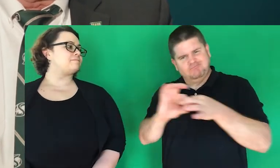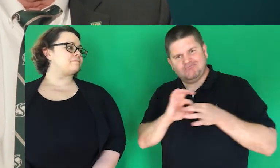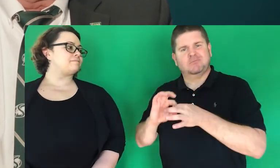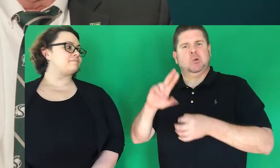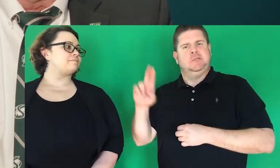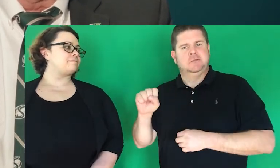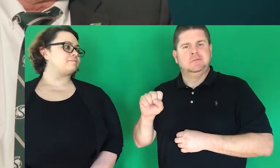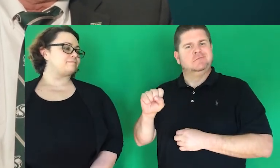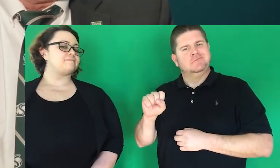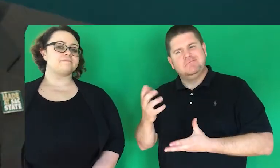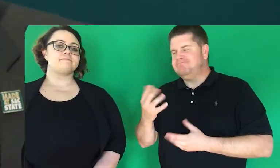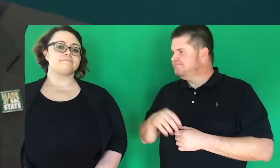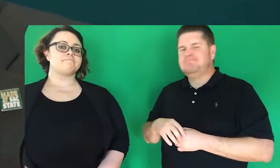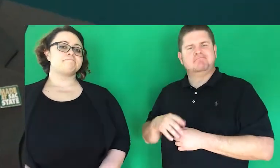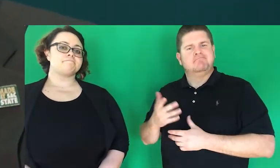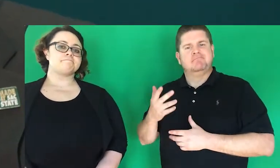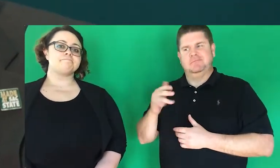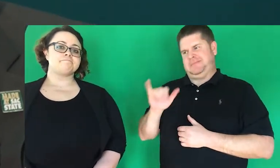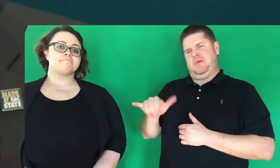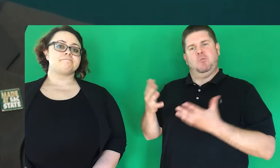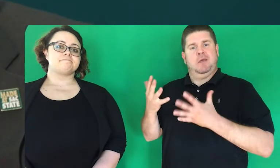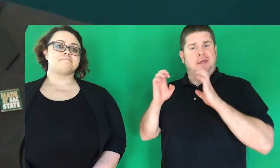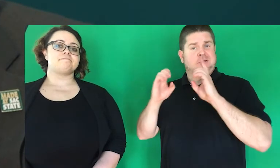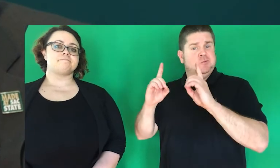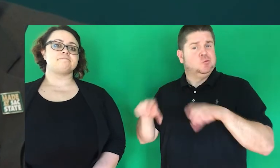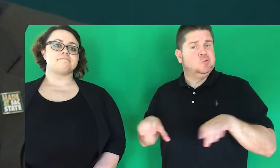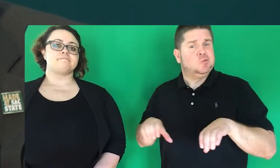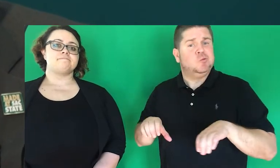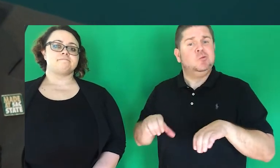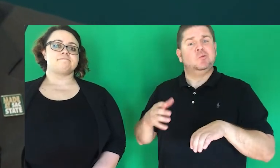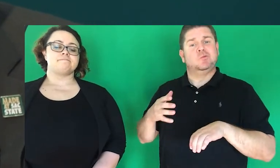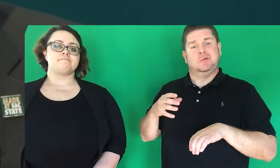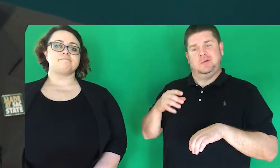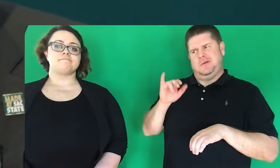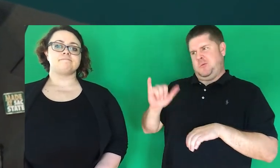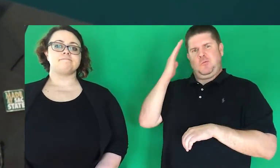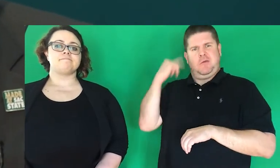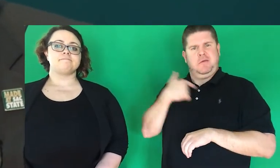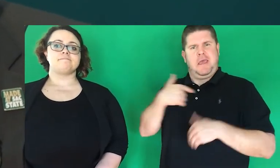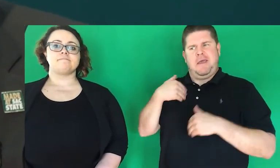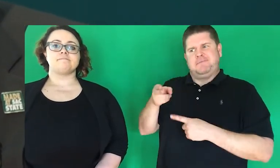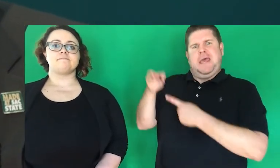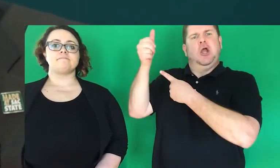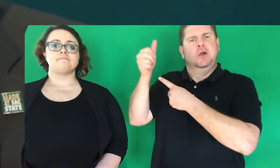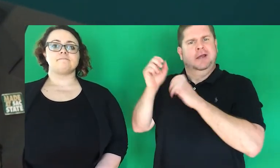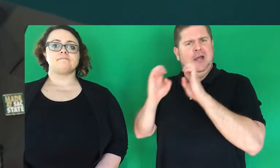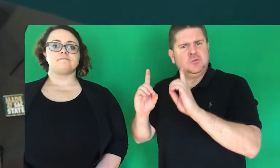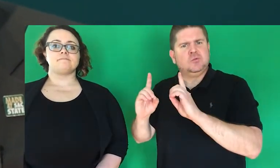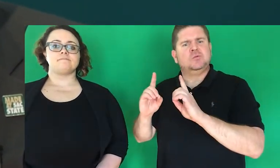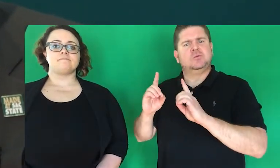United States. And that's what education does. That is why we have